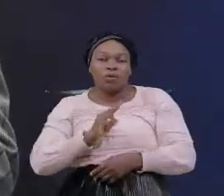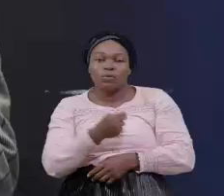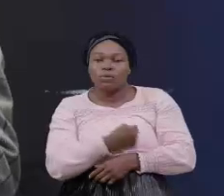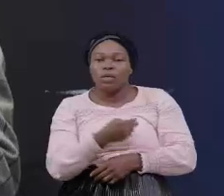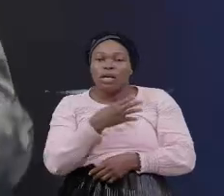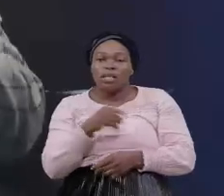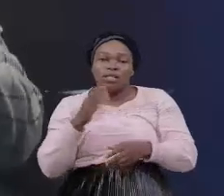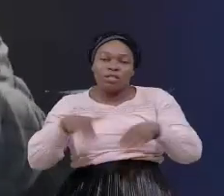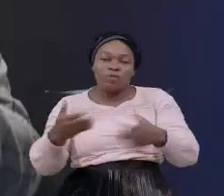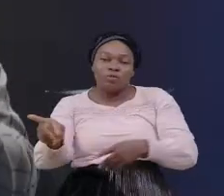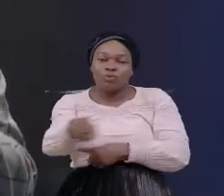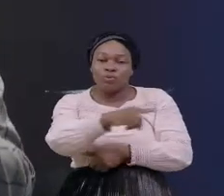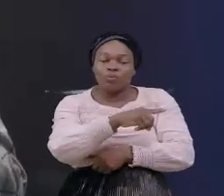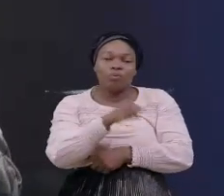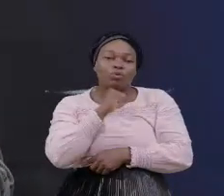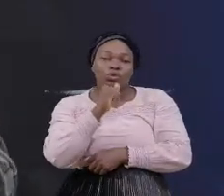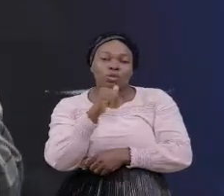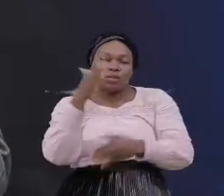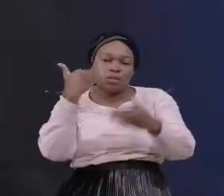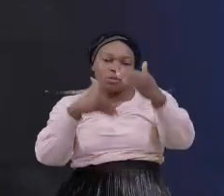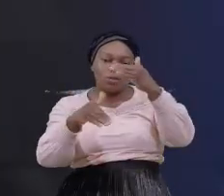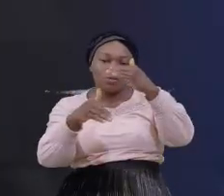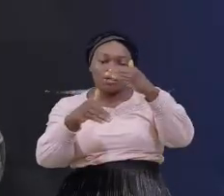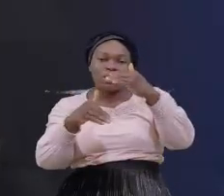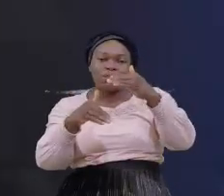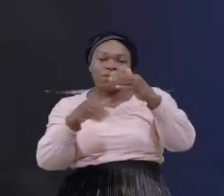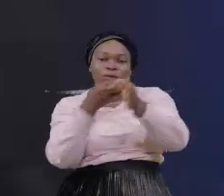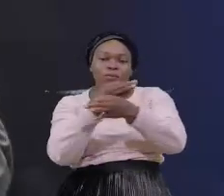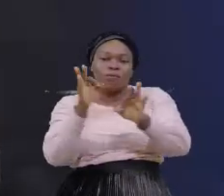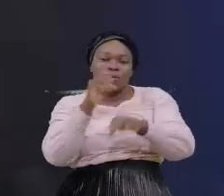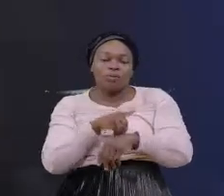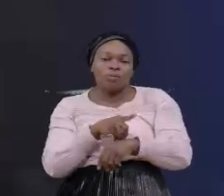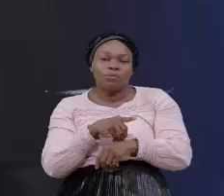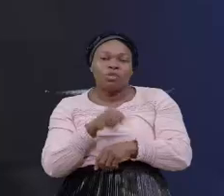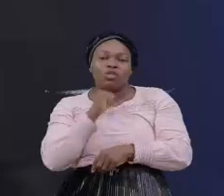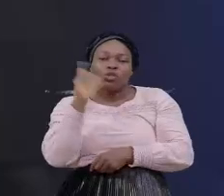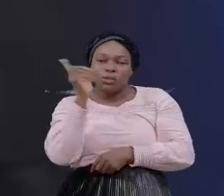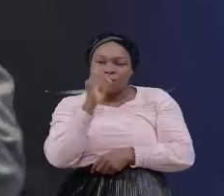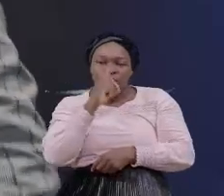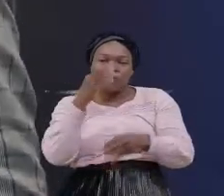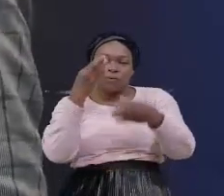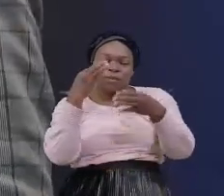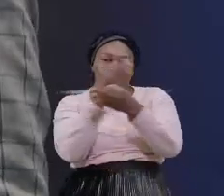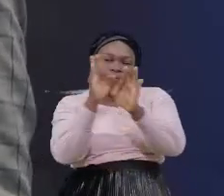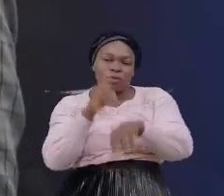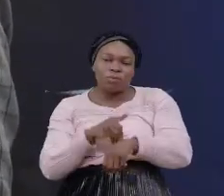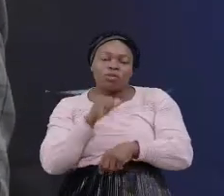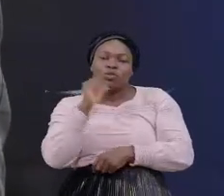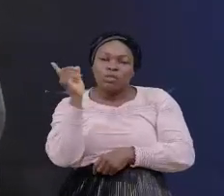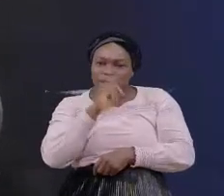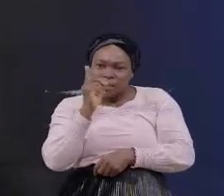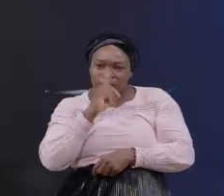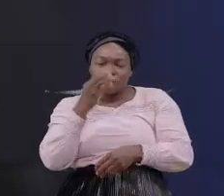freedom, not a fake freedom, not counterfeit freedom. You have the